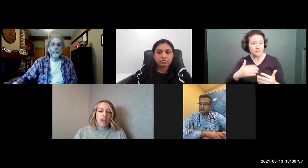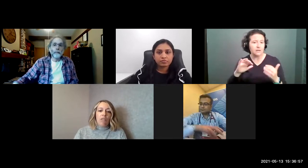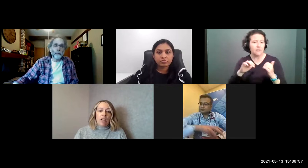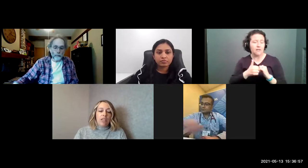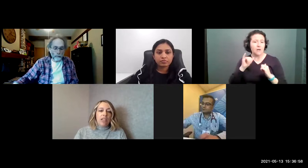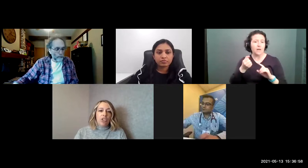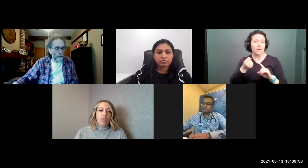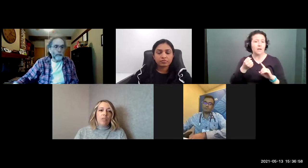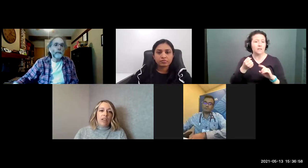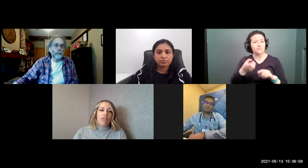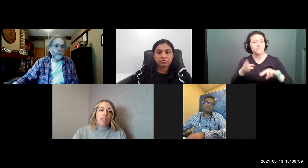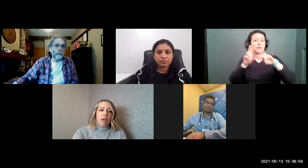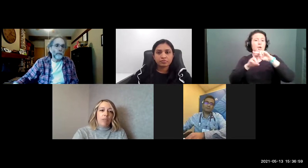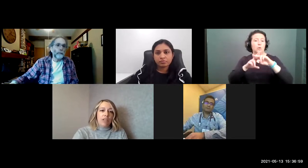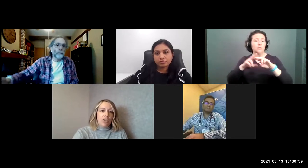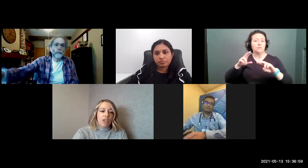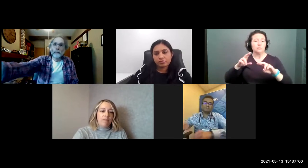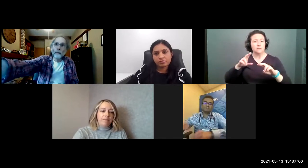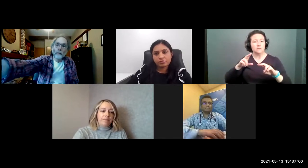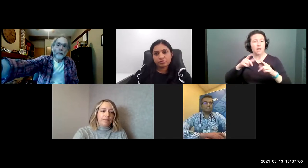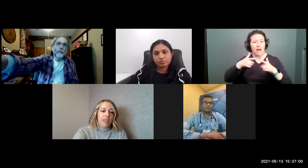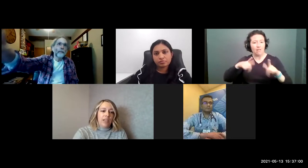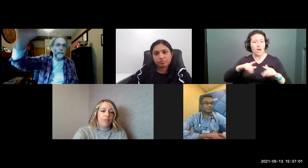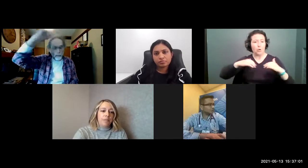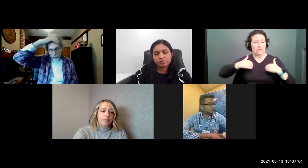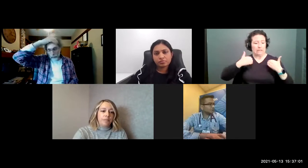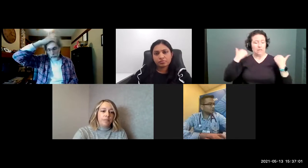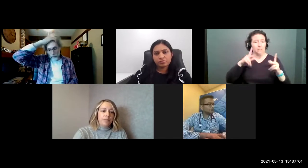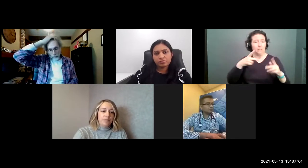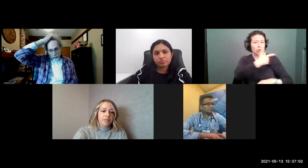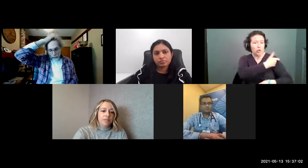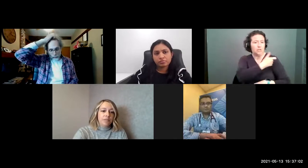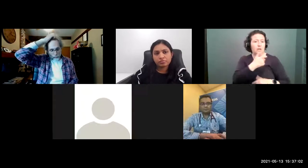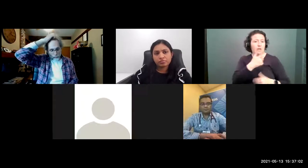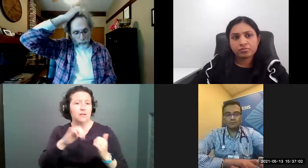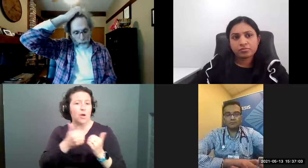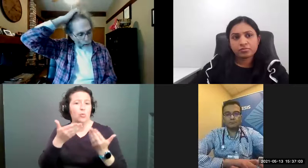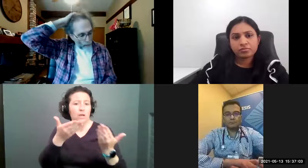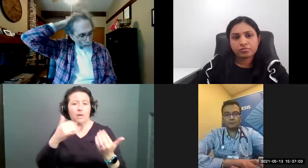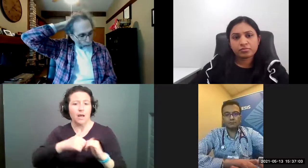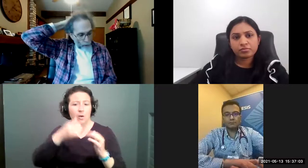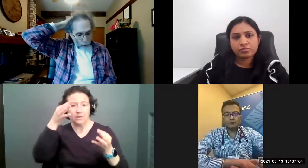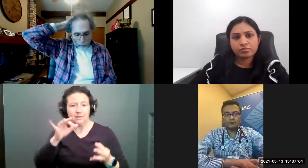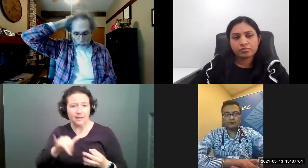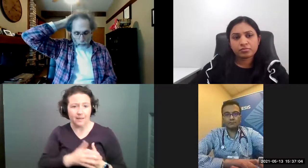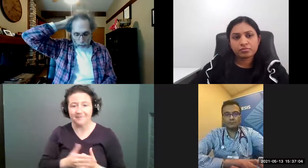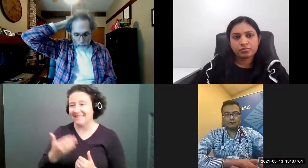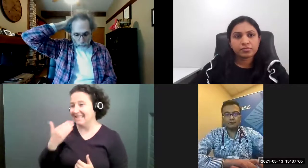expansion recommendation was made for this population. Thank you. Thanks,